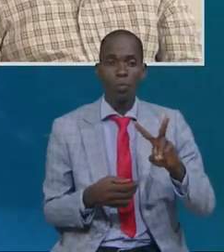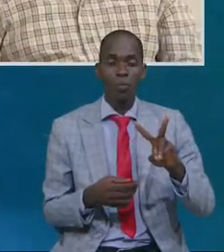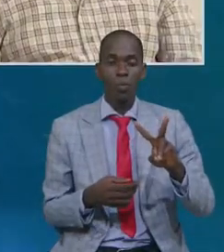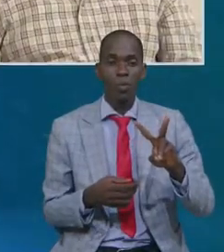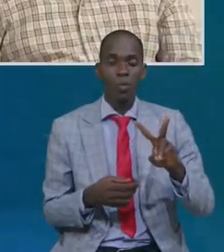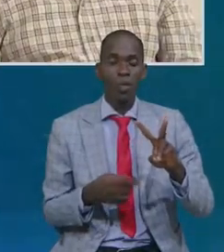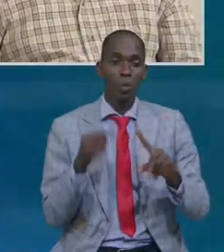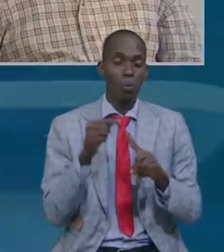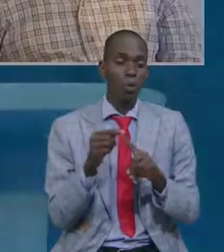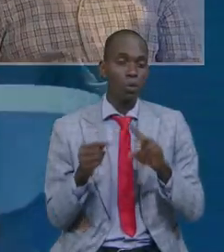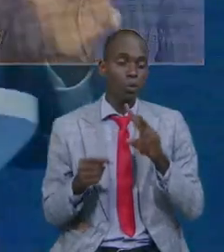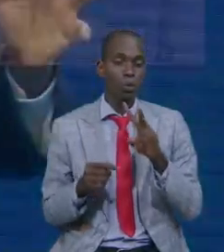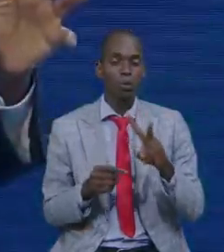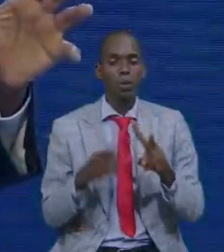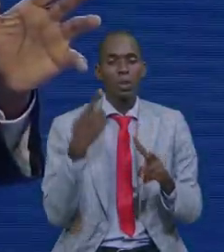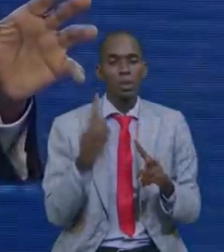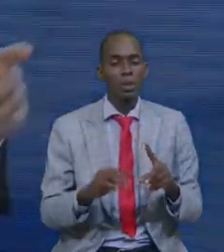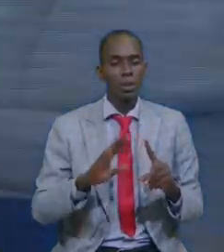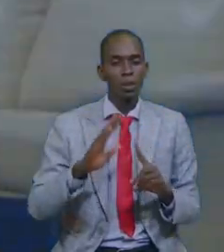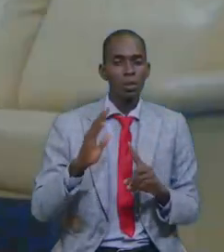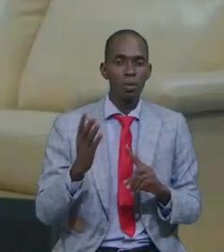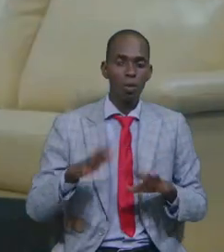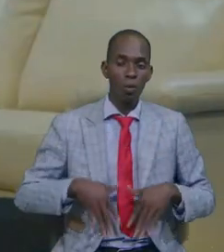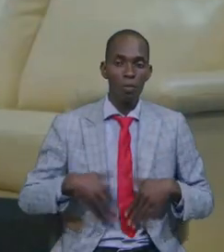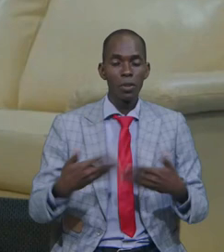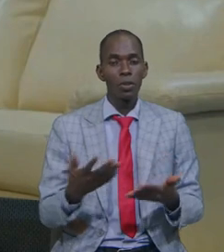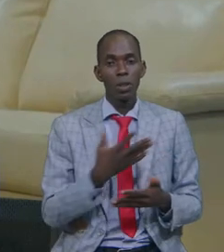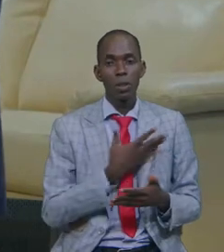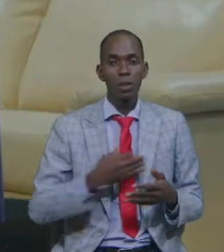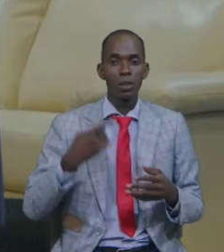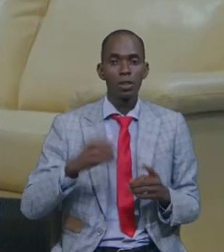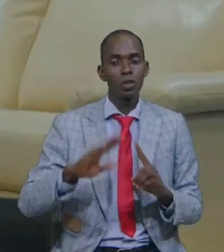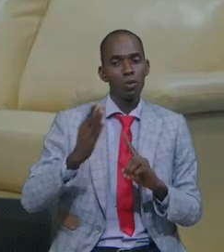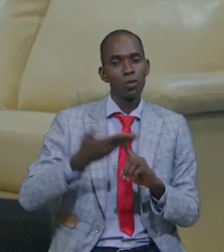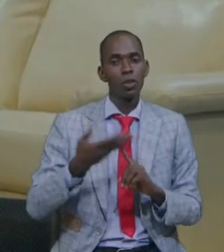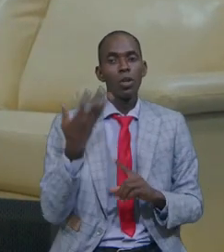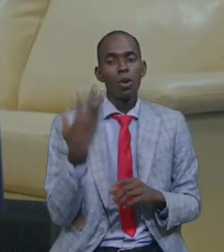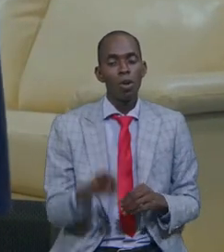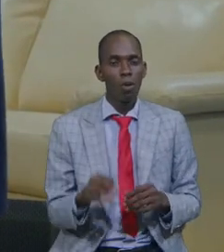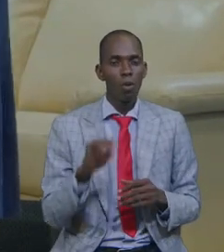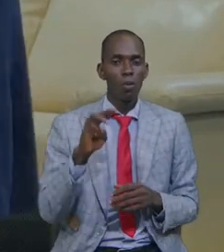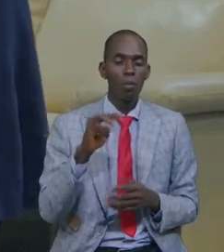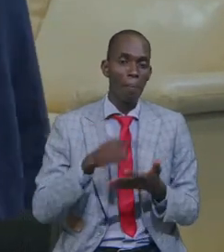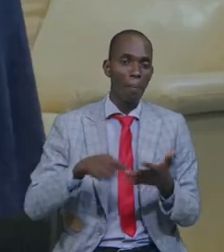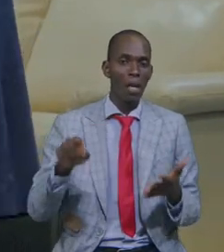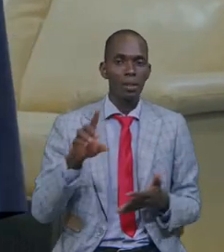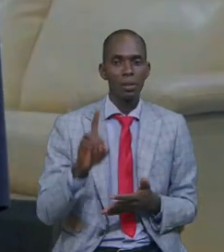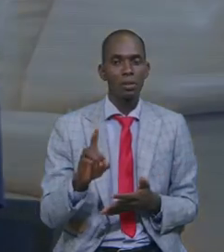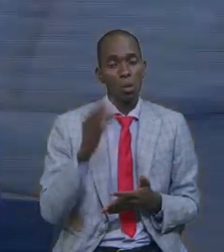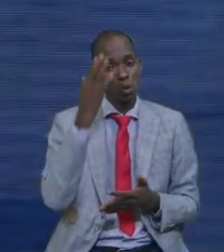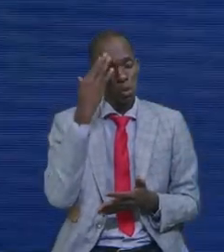the conviction and the confession of marked sins. The conviction. Look at